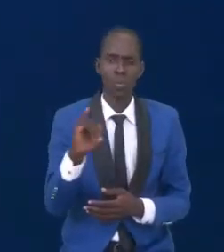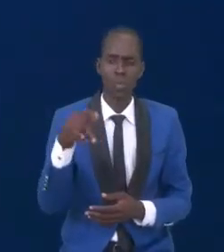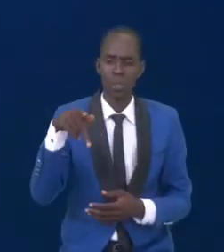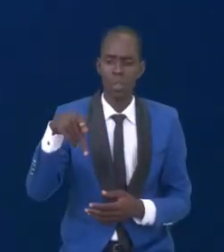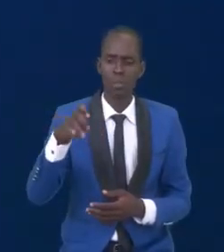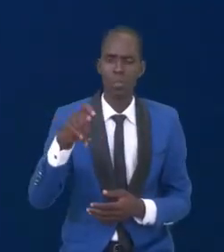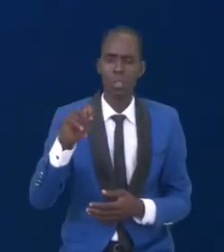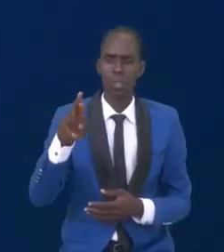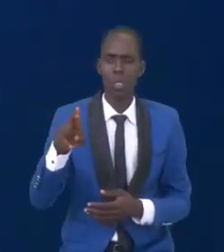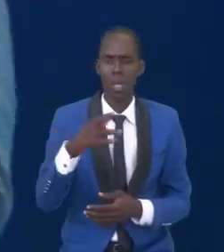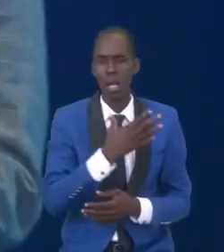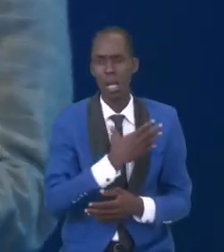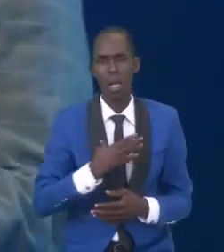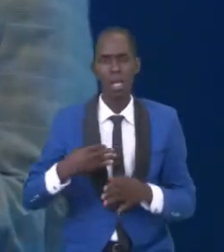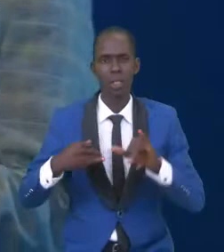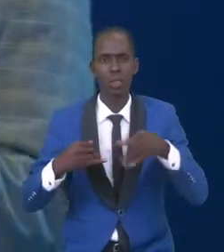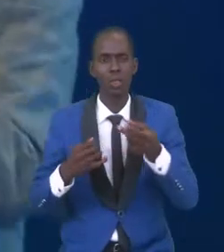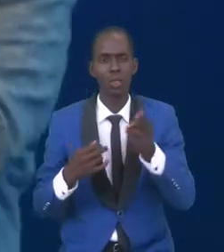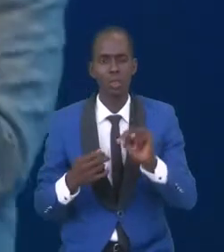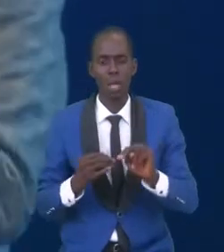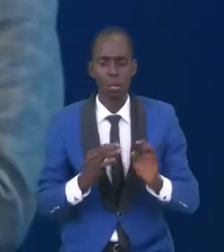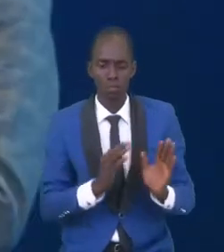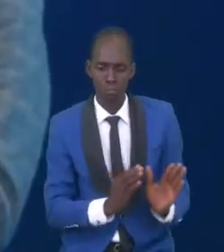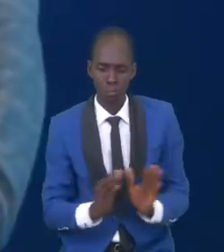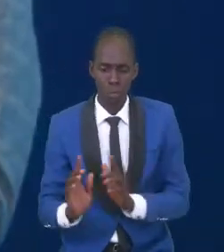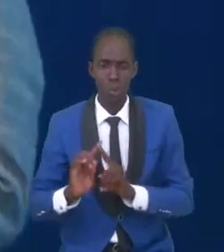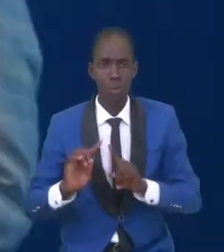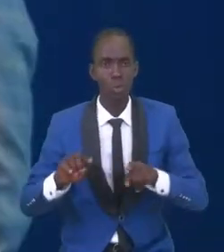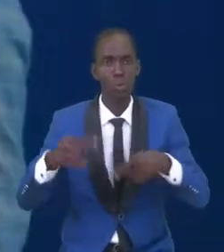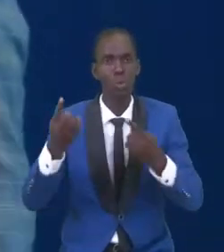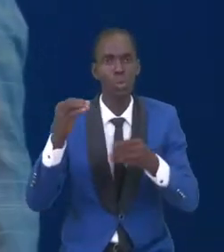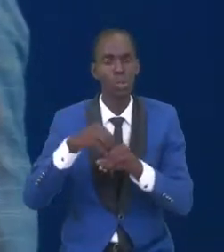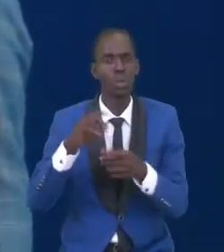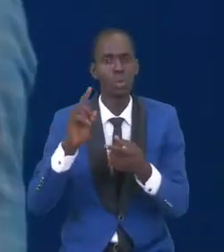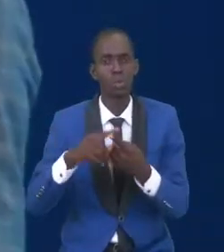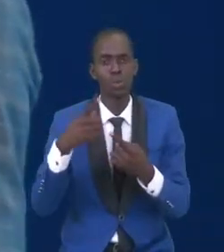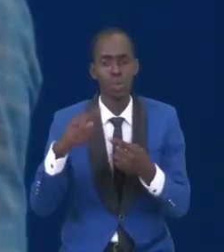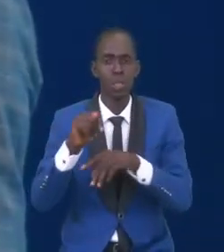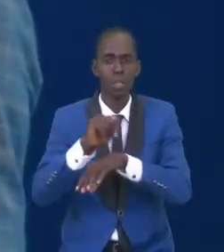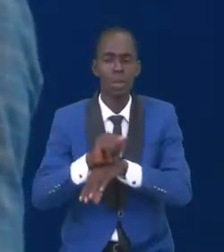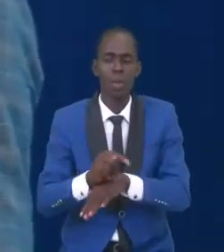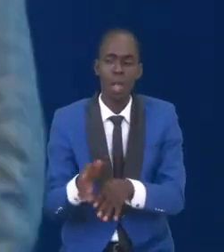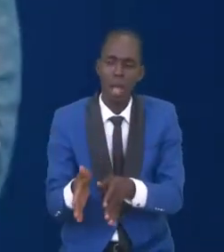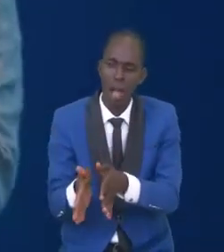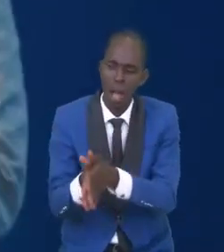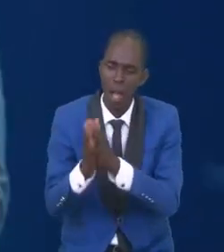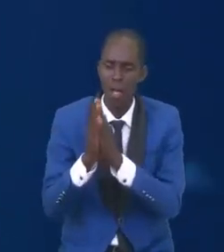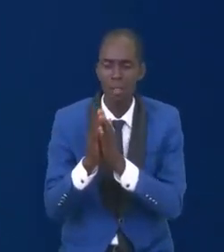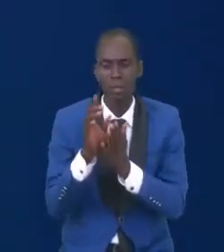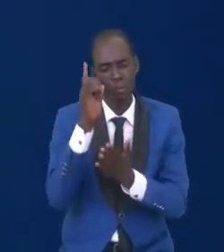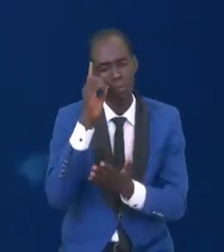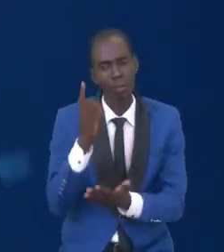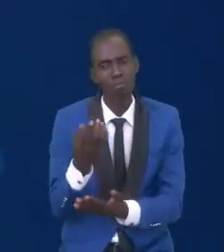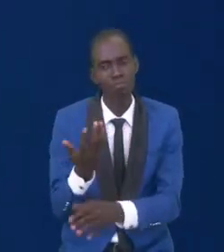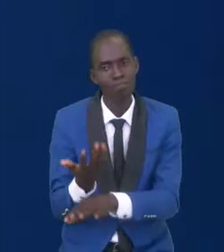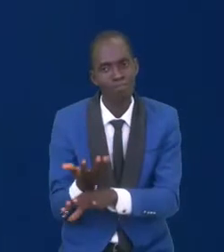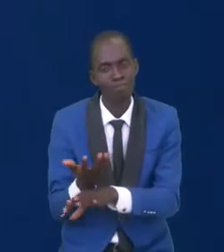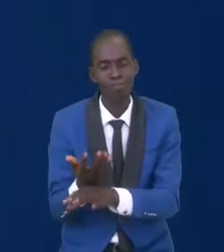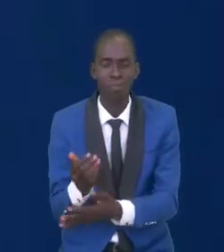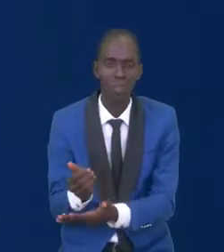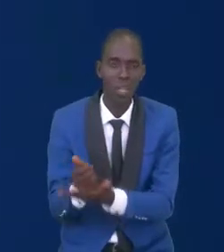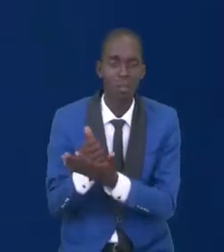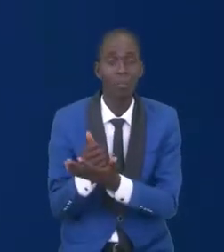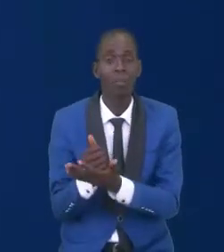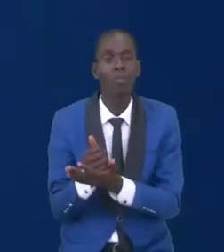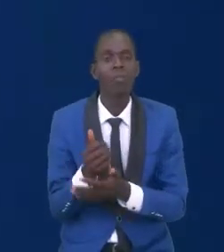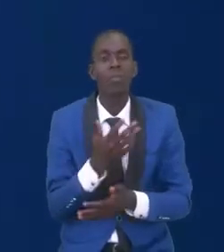John about to go into the temple, asked an alms. And then in verse 4,